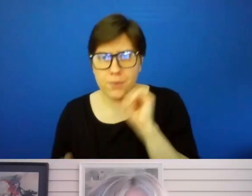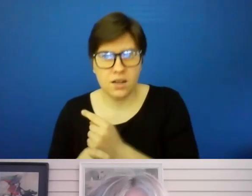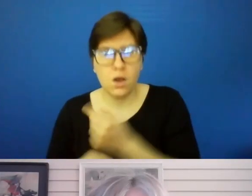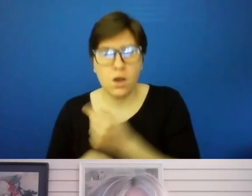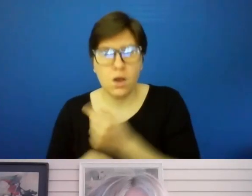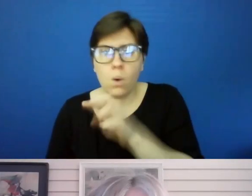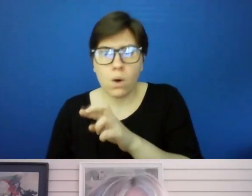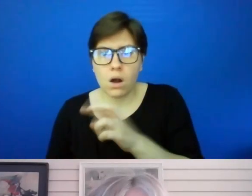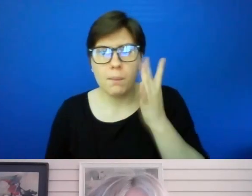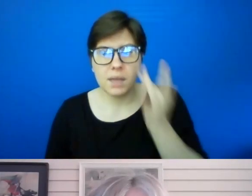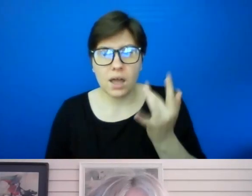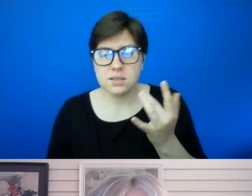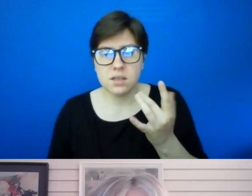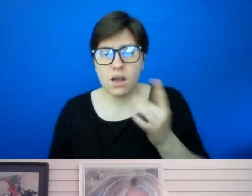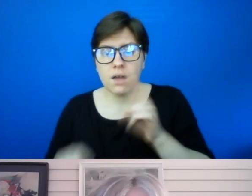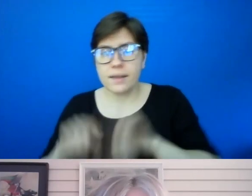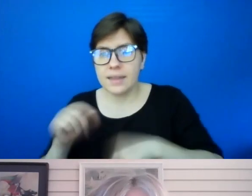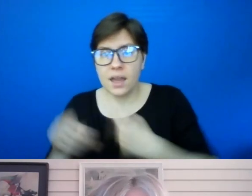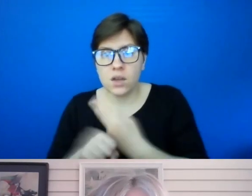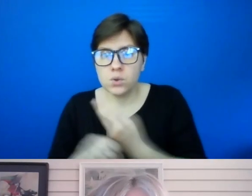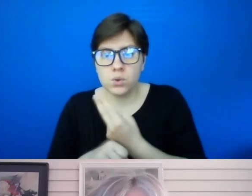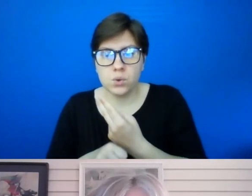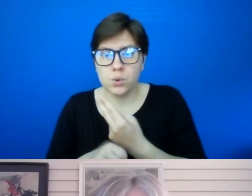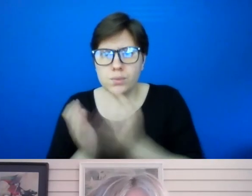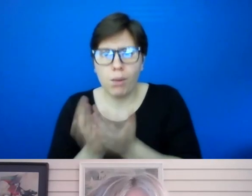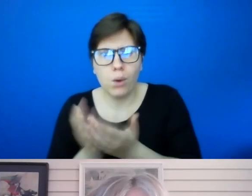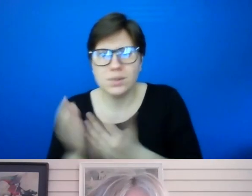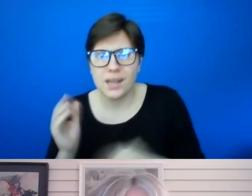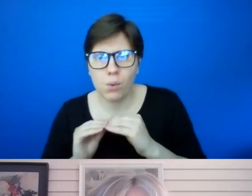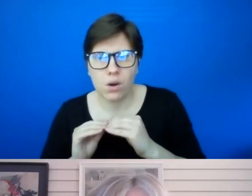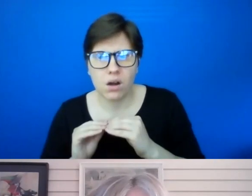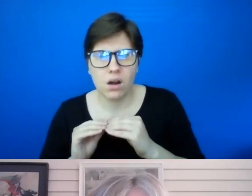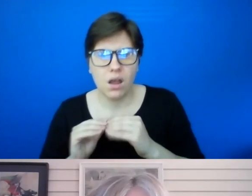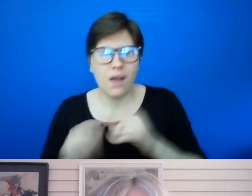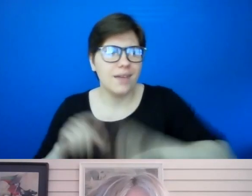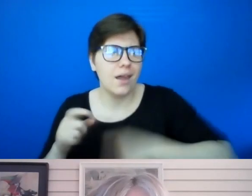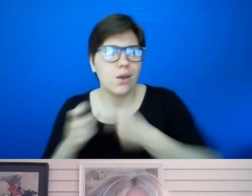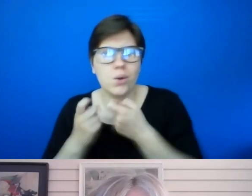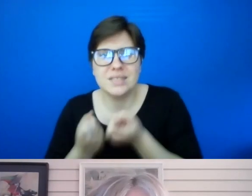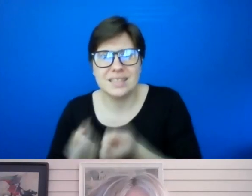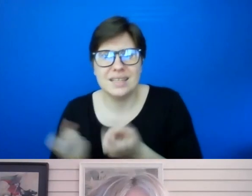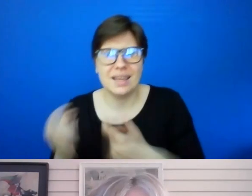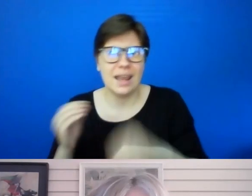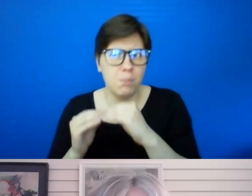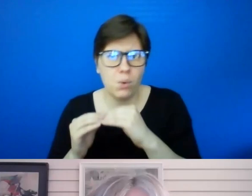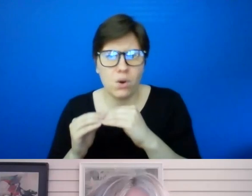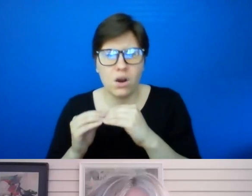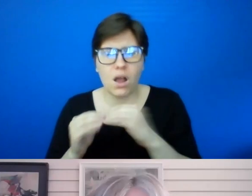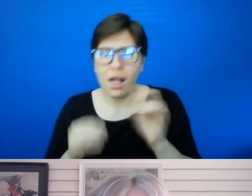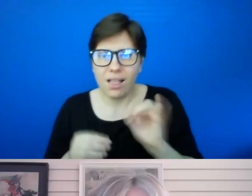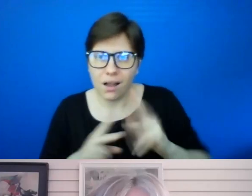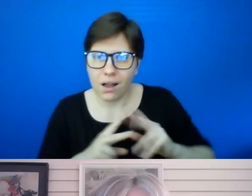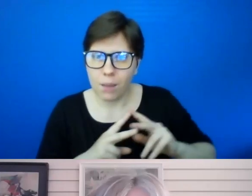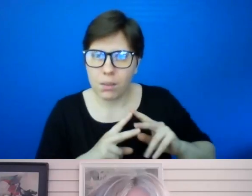can't use boats anymore or go skiing, like a couple